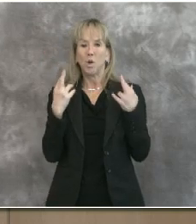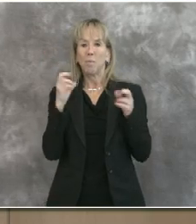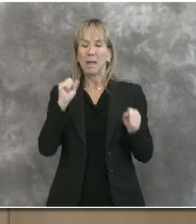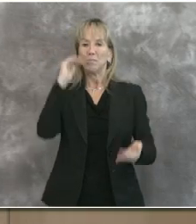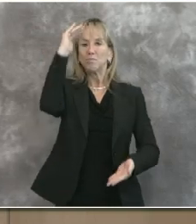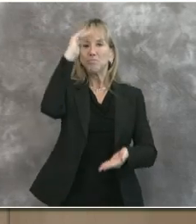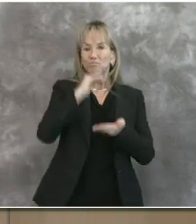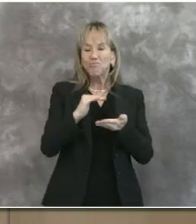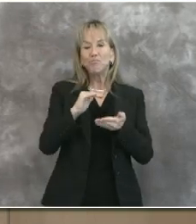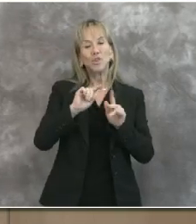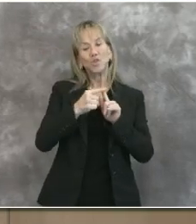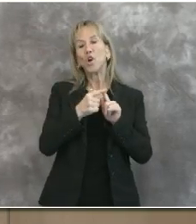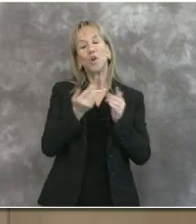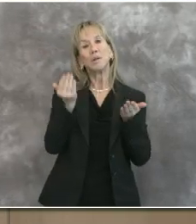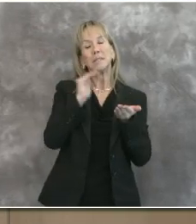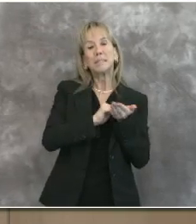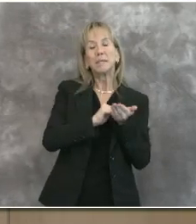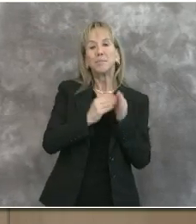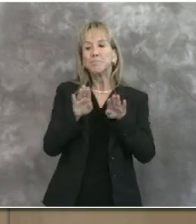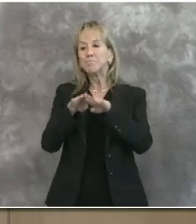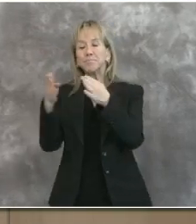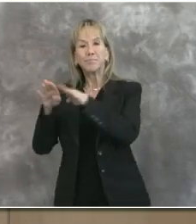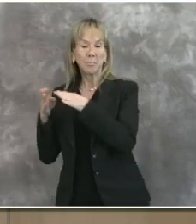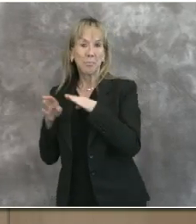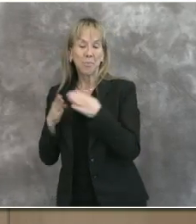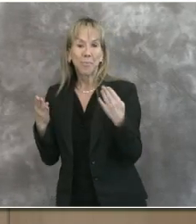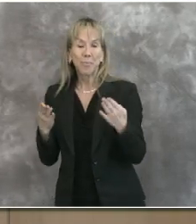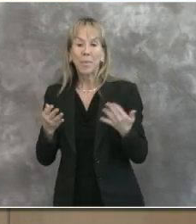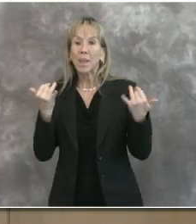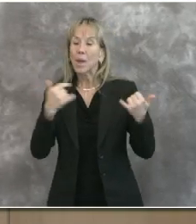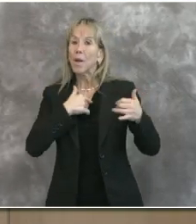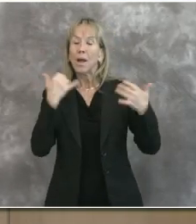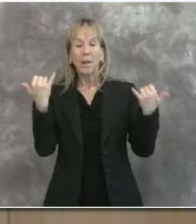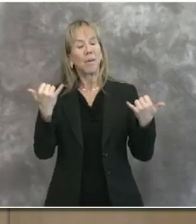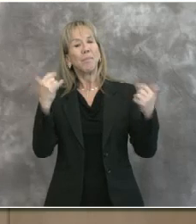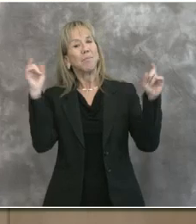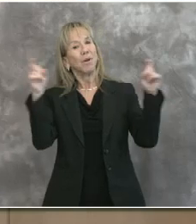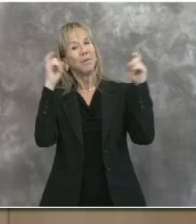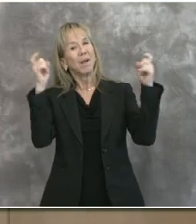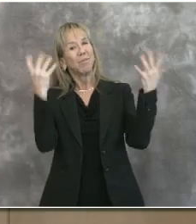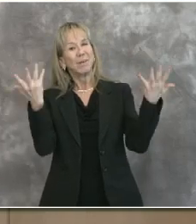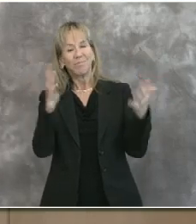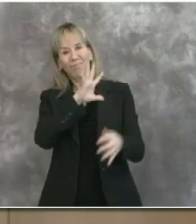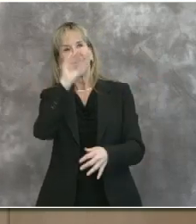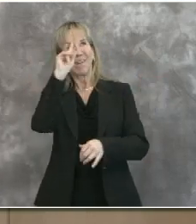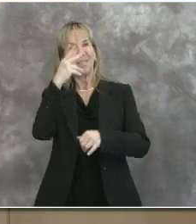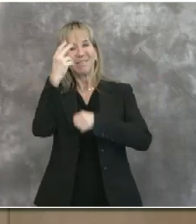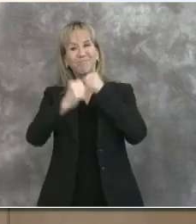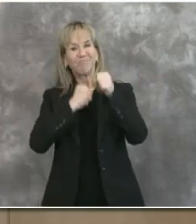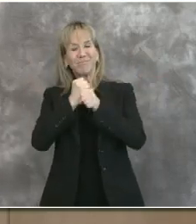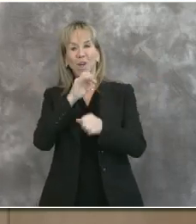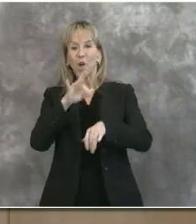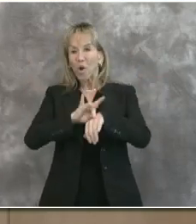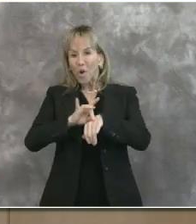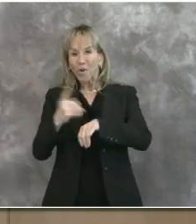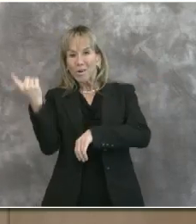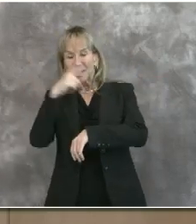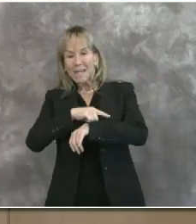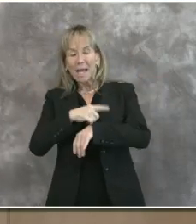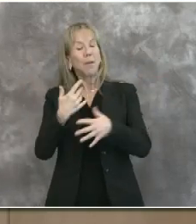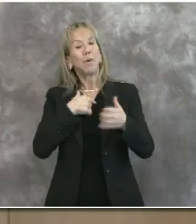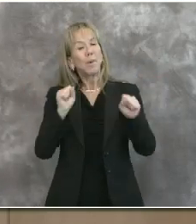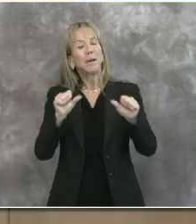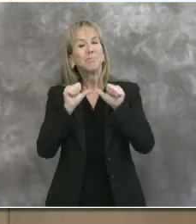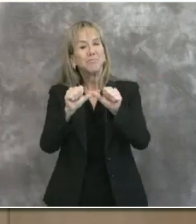restrictions on outdoor activities. We can only celebrate Earth Day in a limited way today because of the ongoing